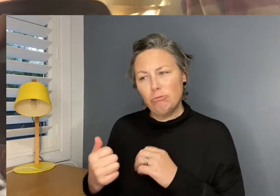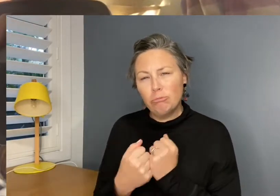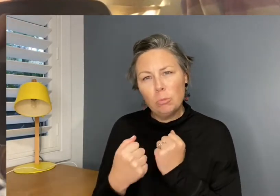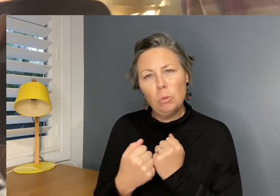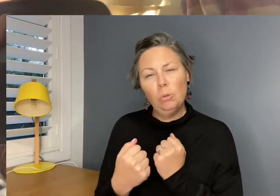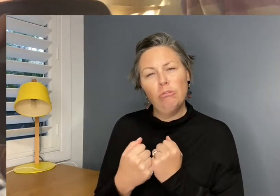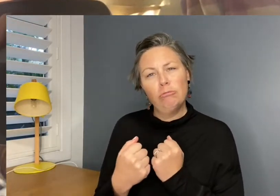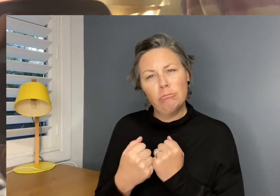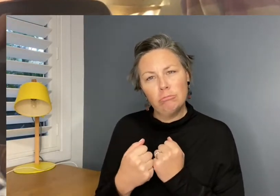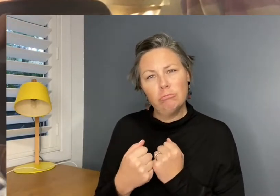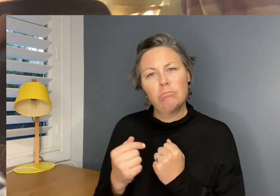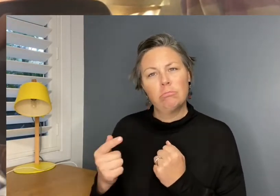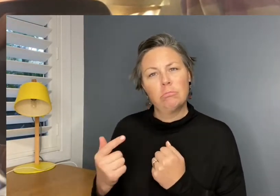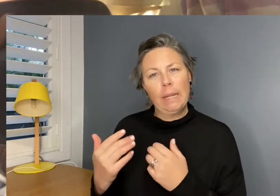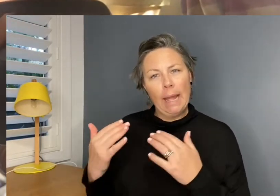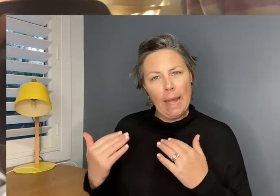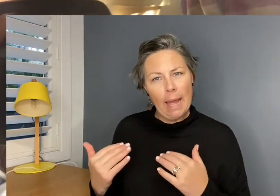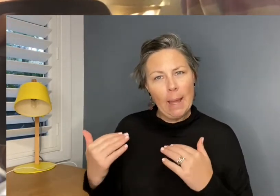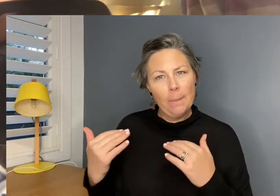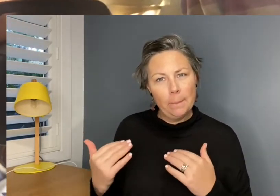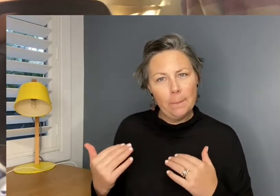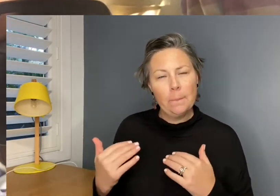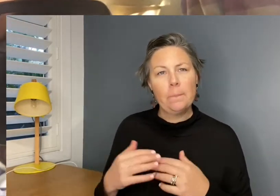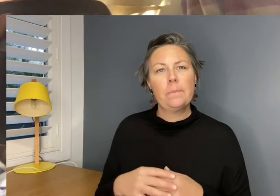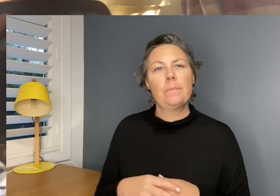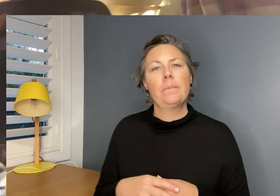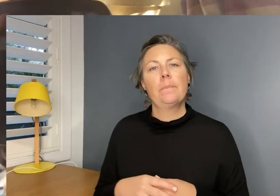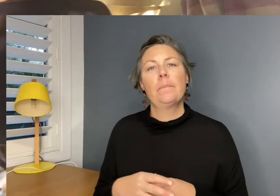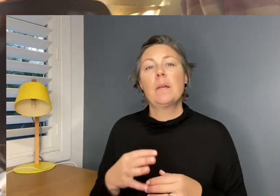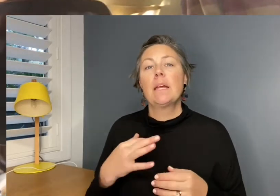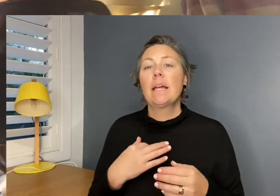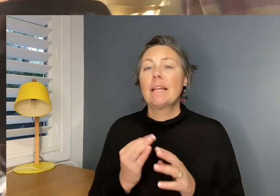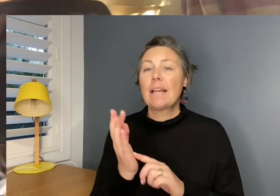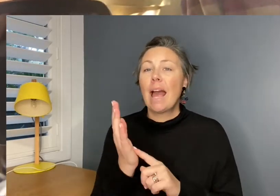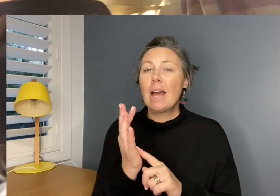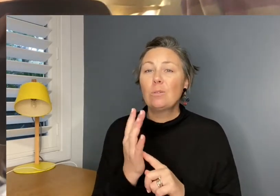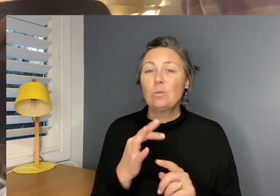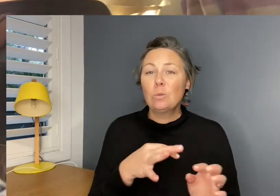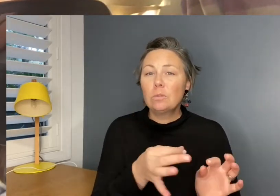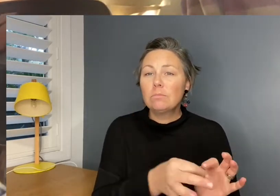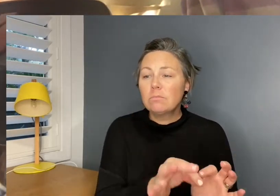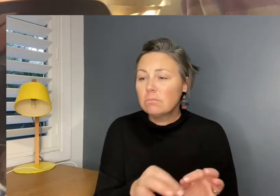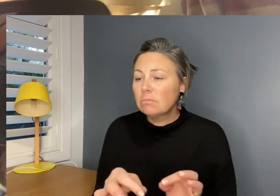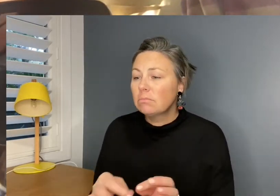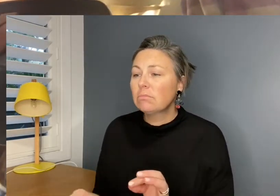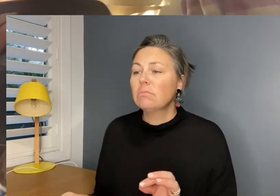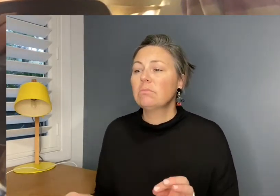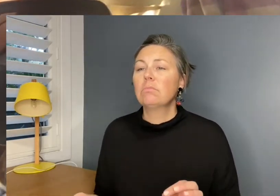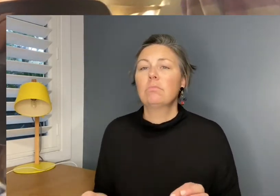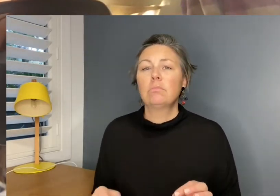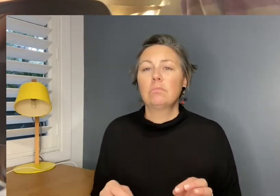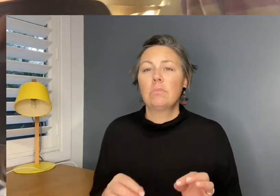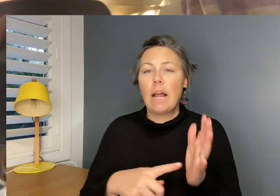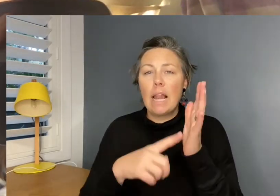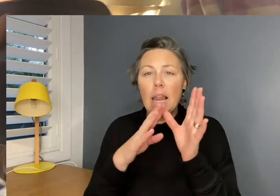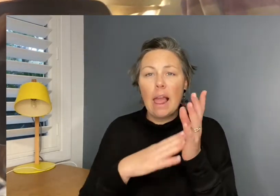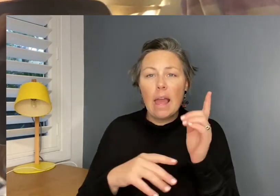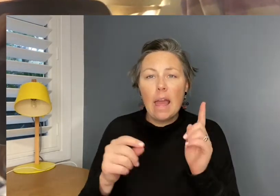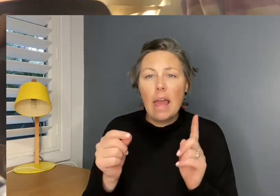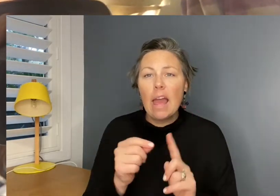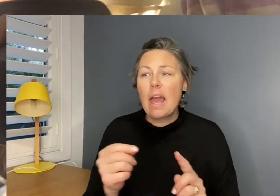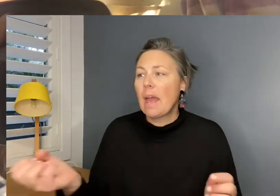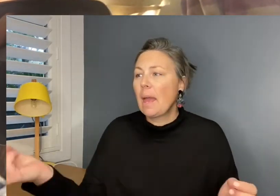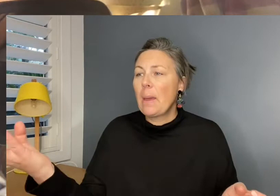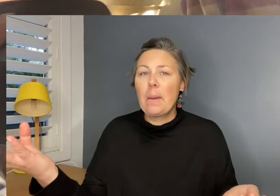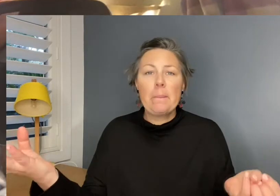was very supportive and calm. We just lit some candles in the house, put on